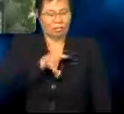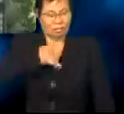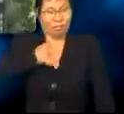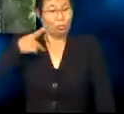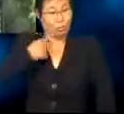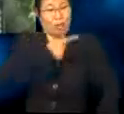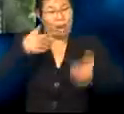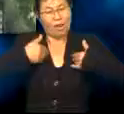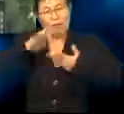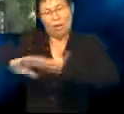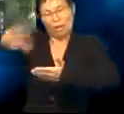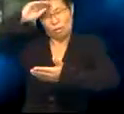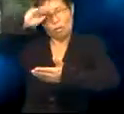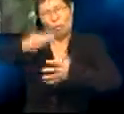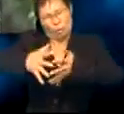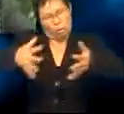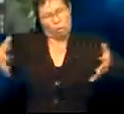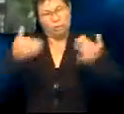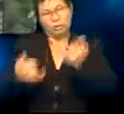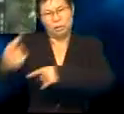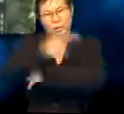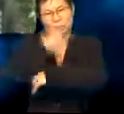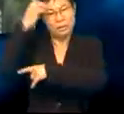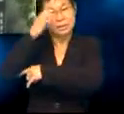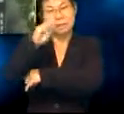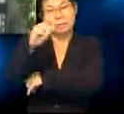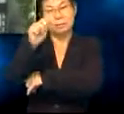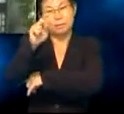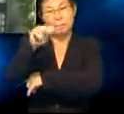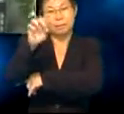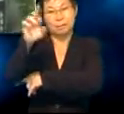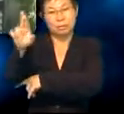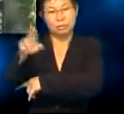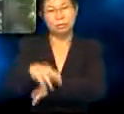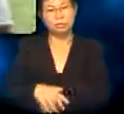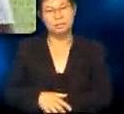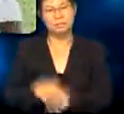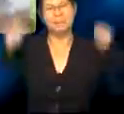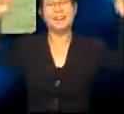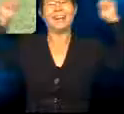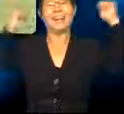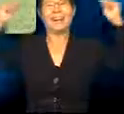I feel that we have learned quite a lot today, Encik Mansur.